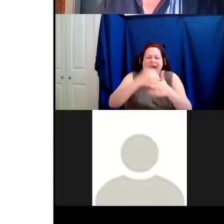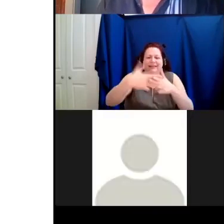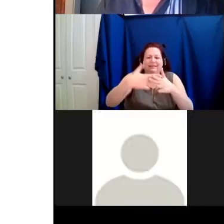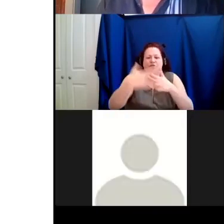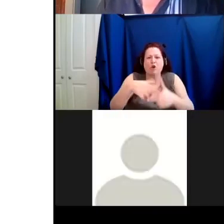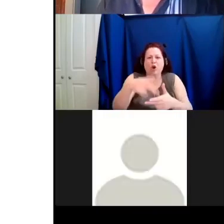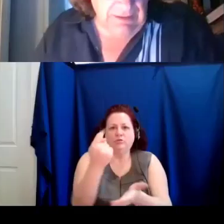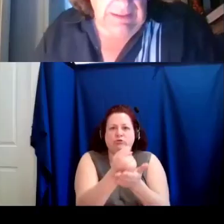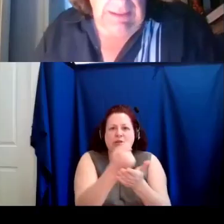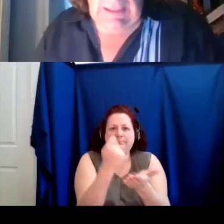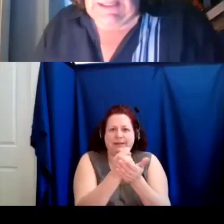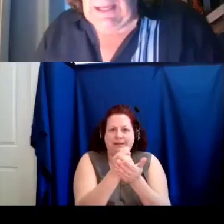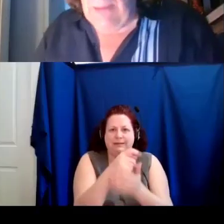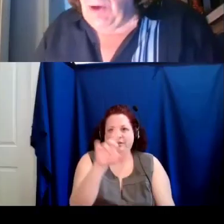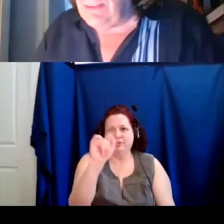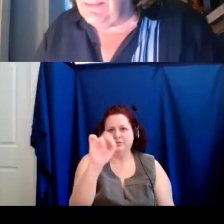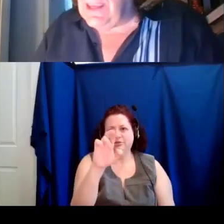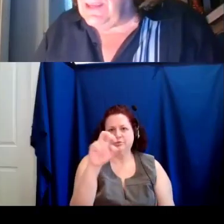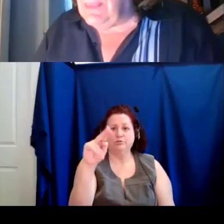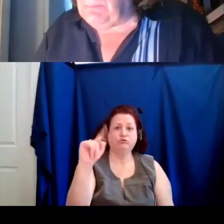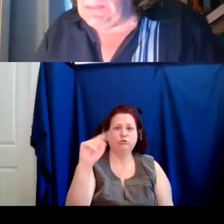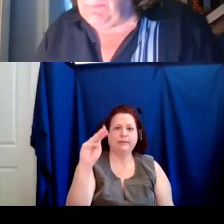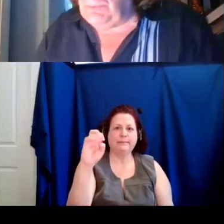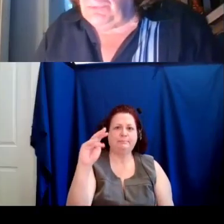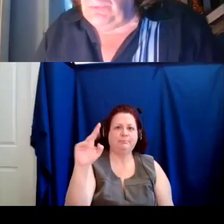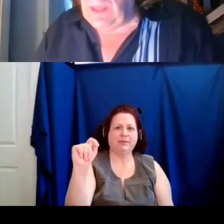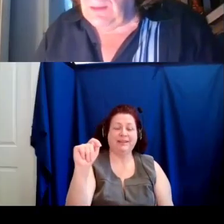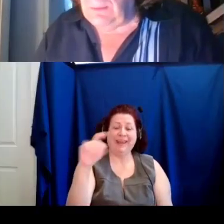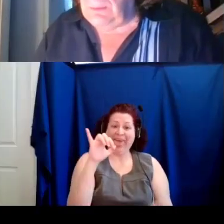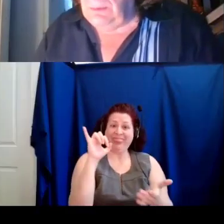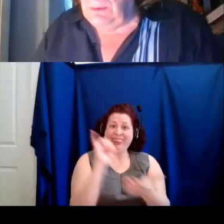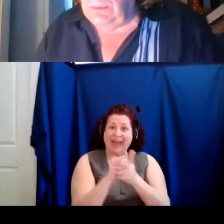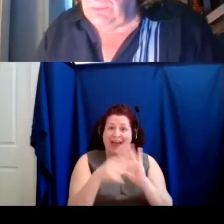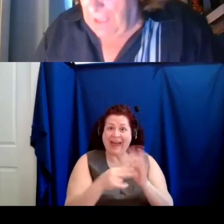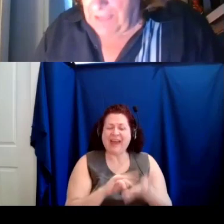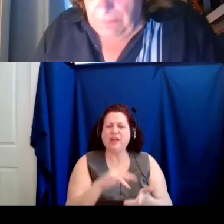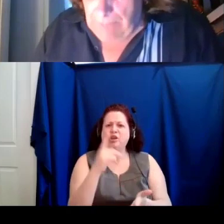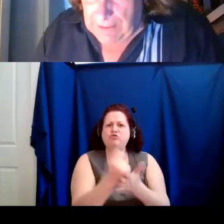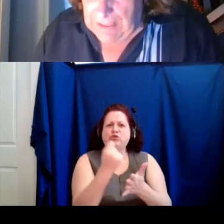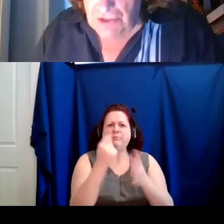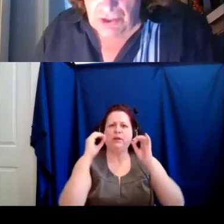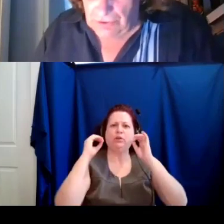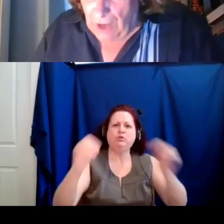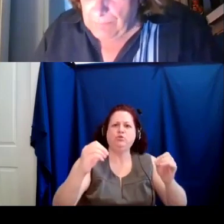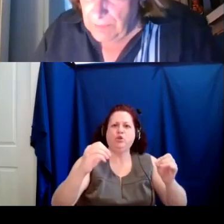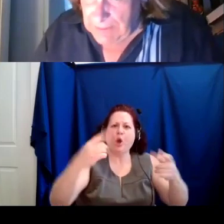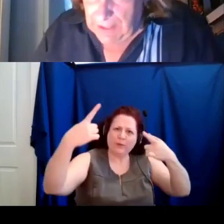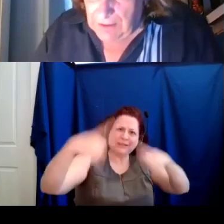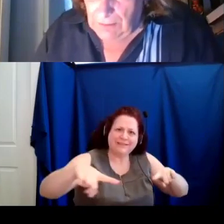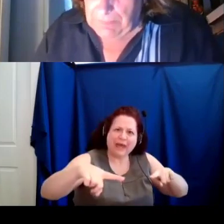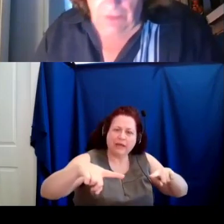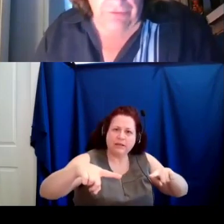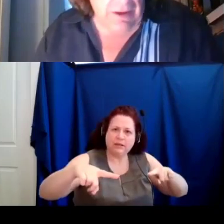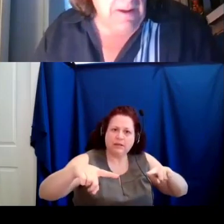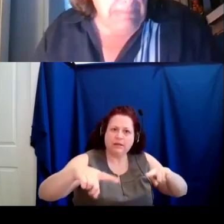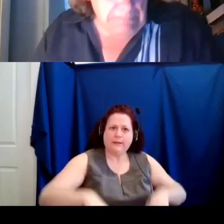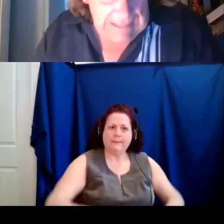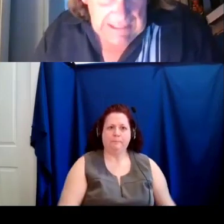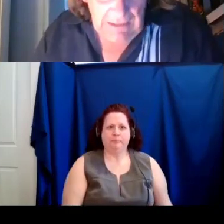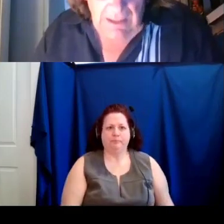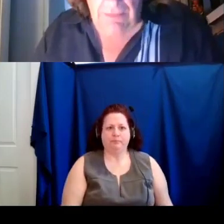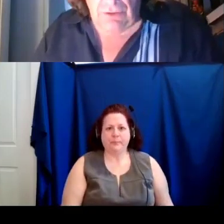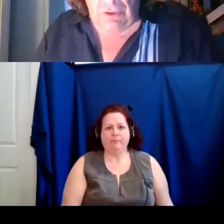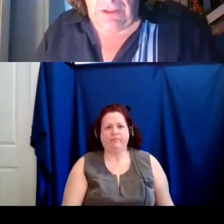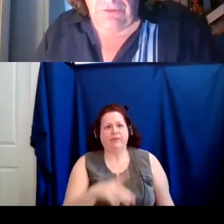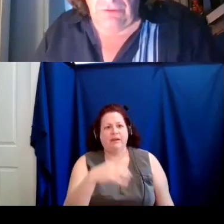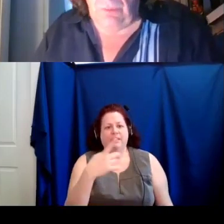without consent. I'm not saying that people do that, add the medication on top of the mechanical because they're